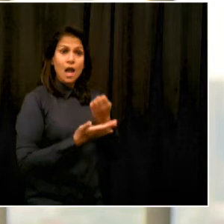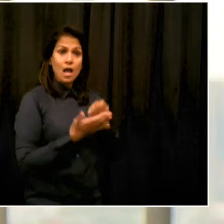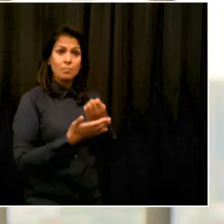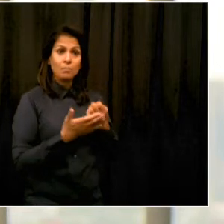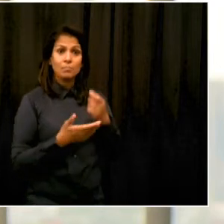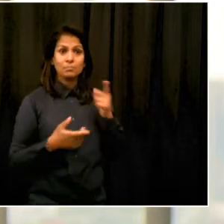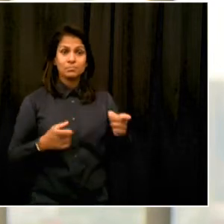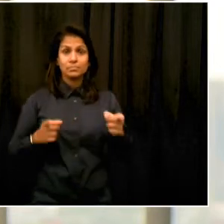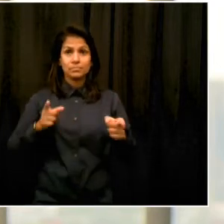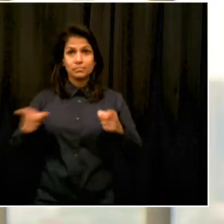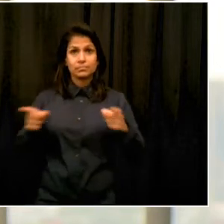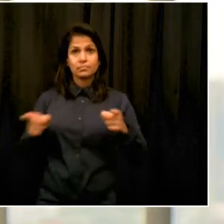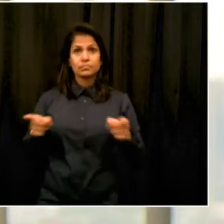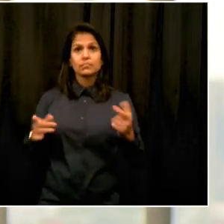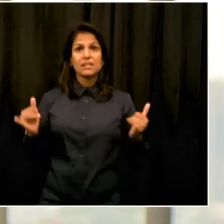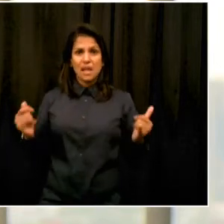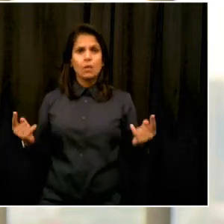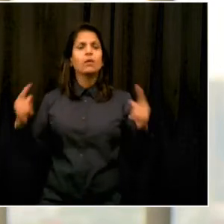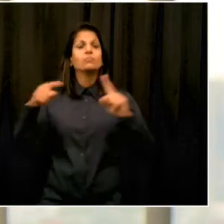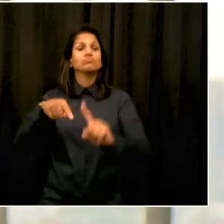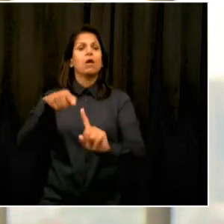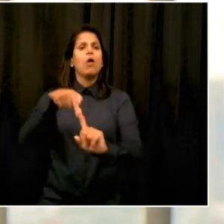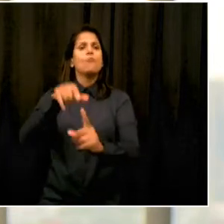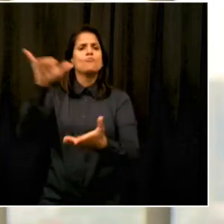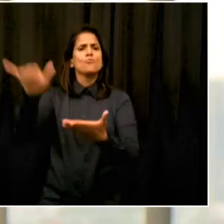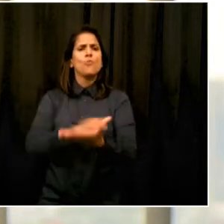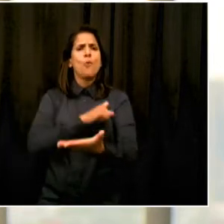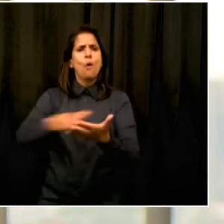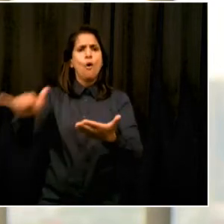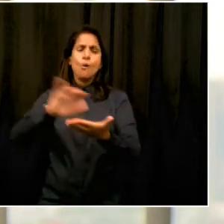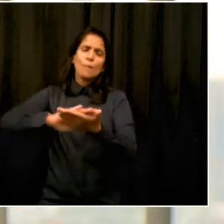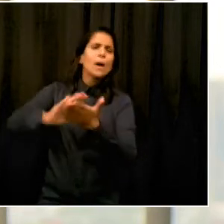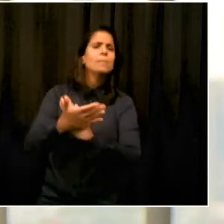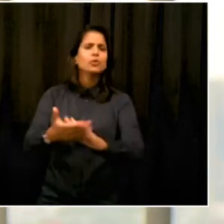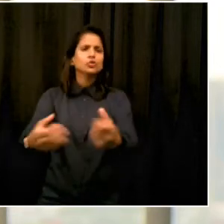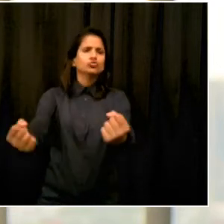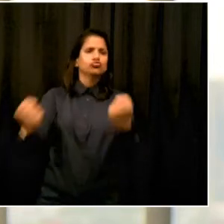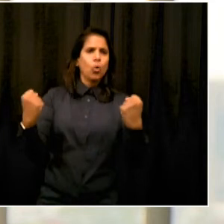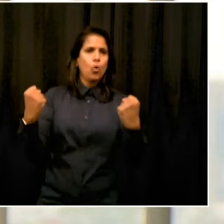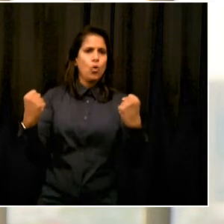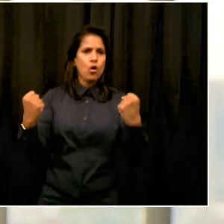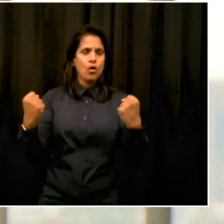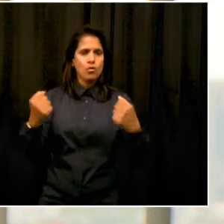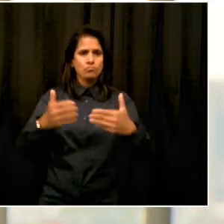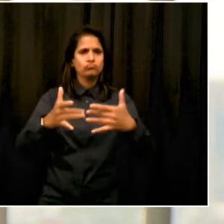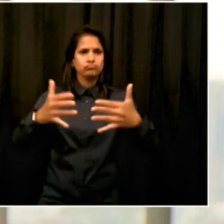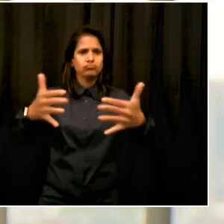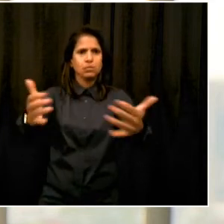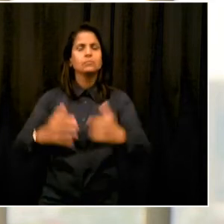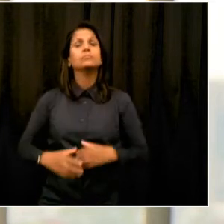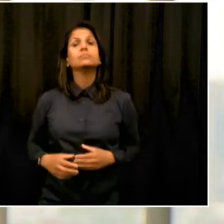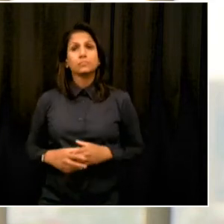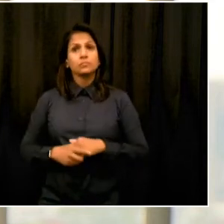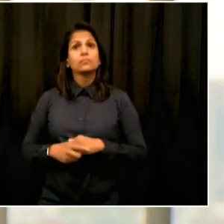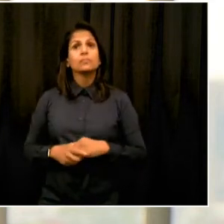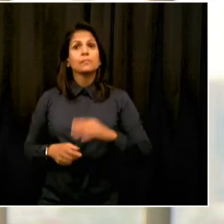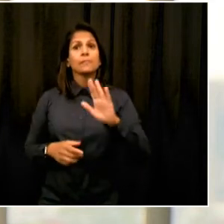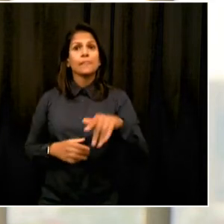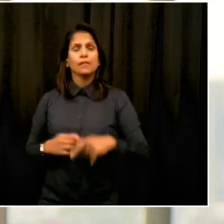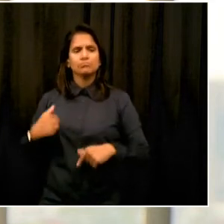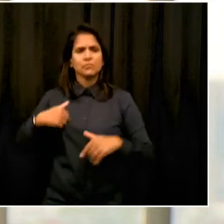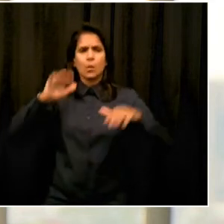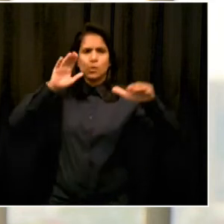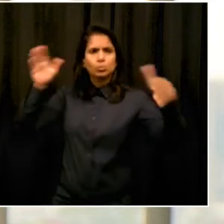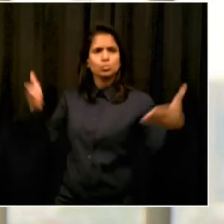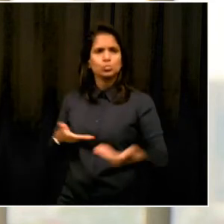City. I'm now pleased to introduce someone that I've gotten to know quite well throughout this crisis, someone